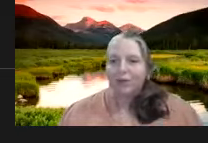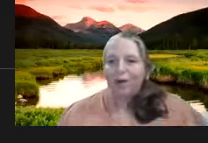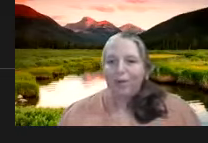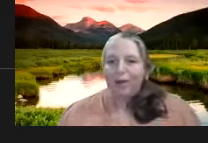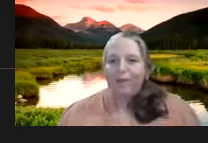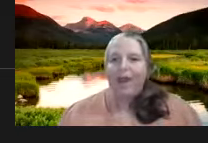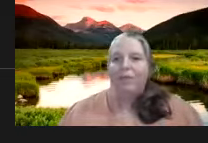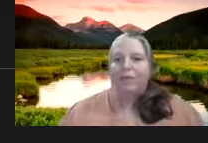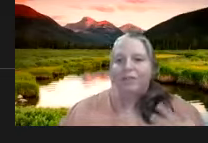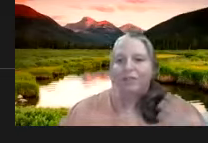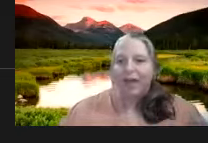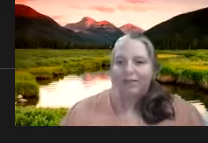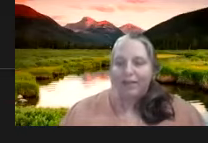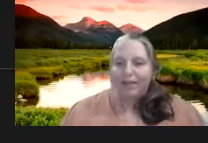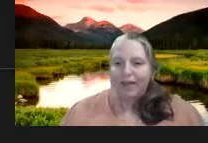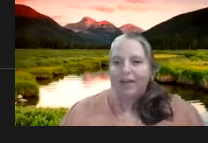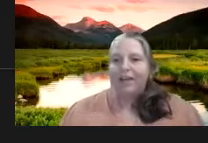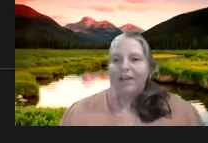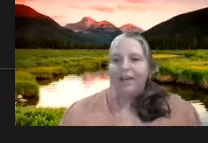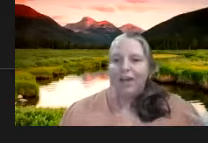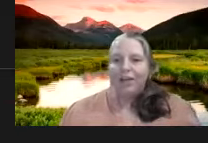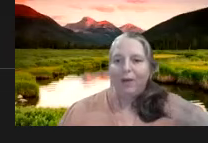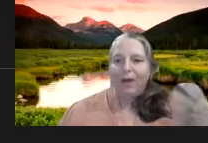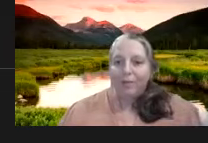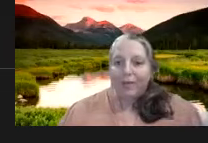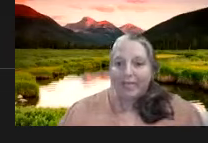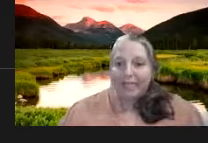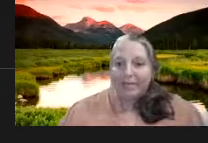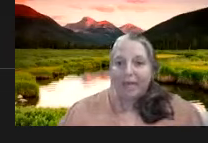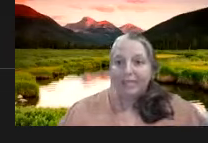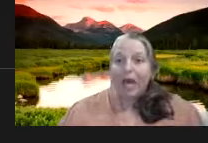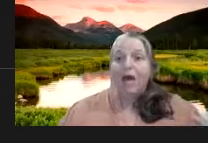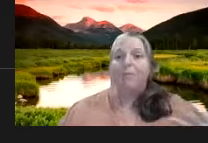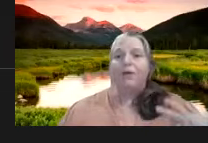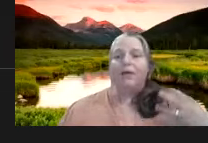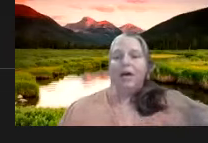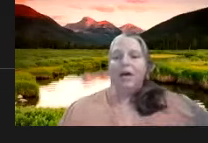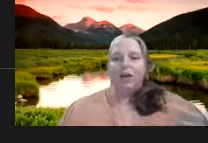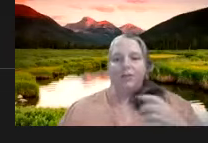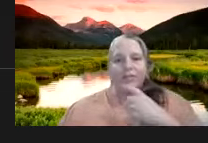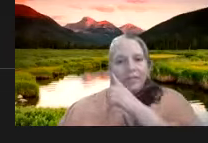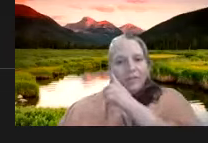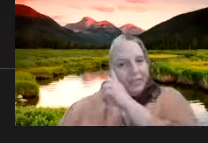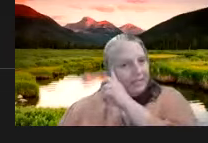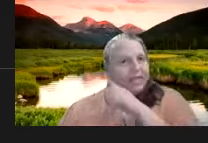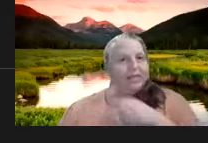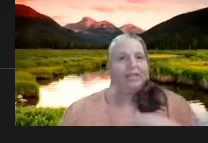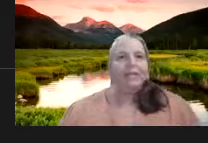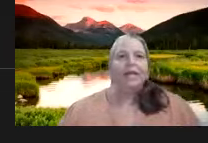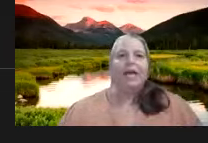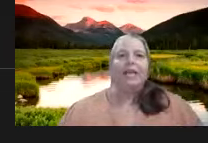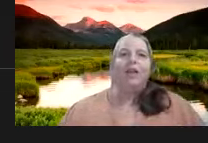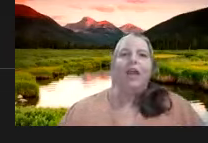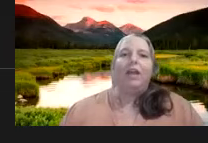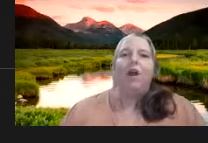Vaccines were a long way away. We were still kind of in the, everybody needs to mask up conversations and things